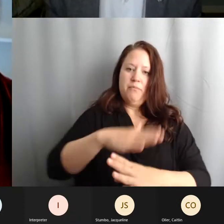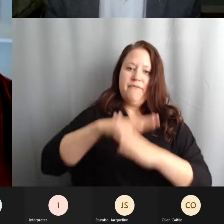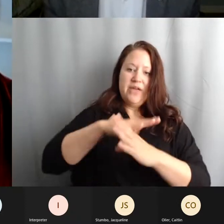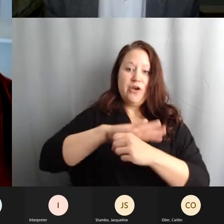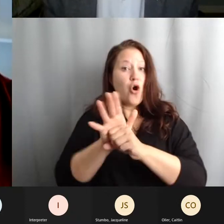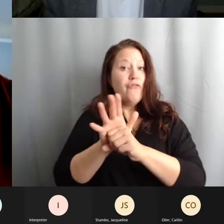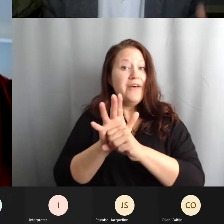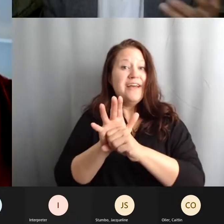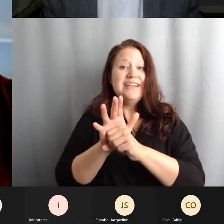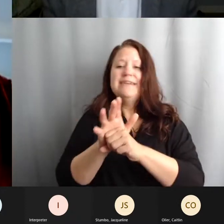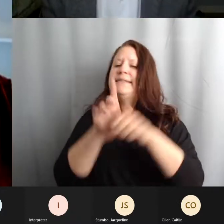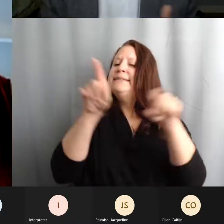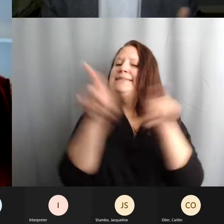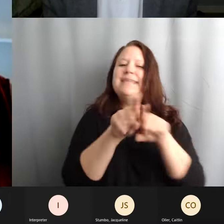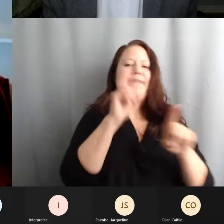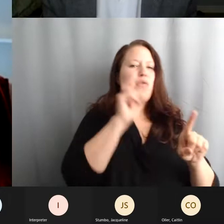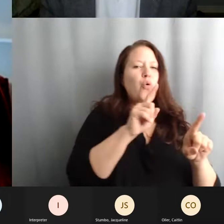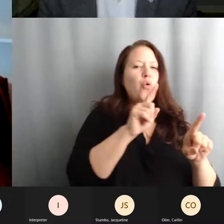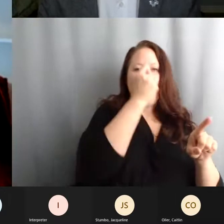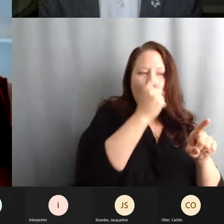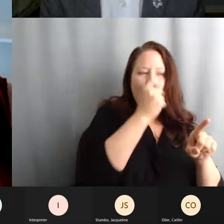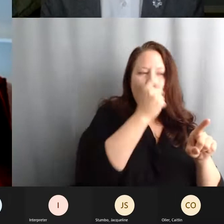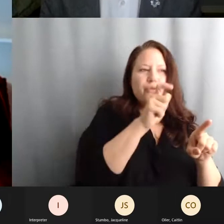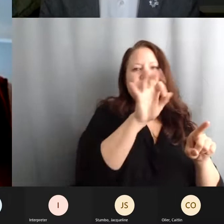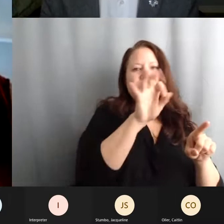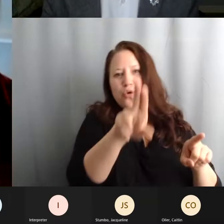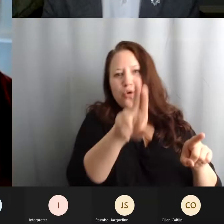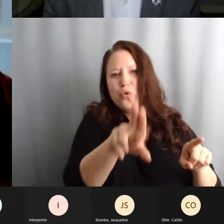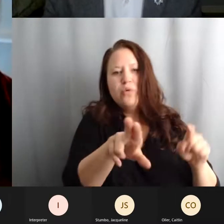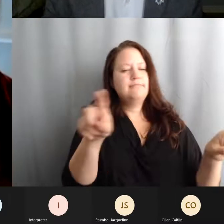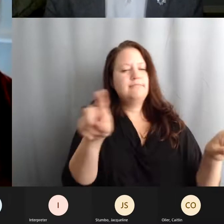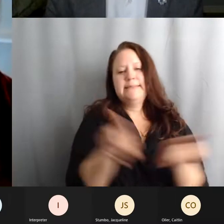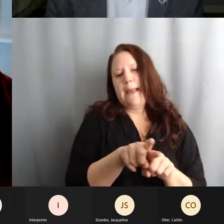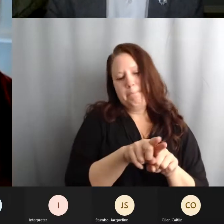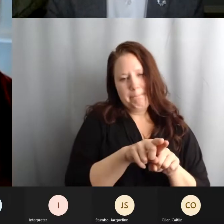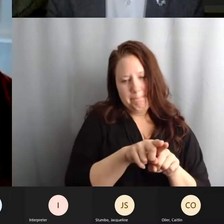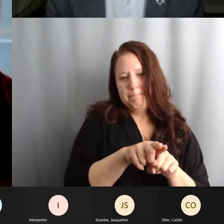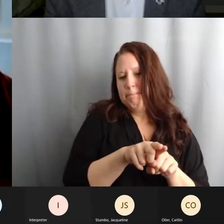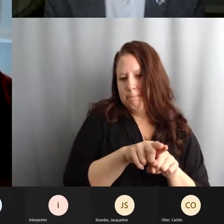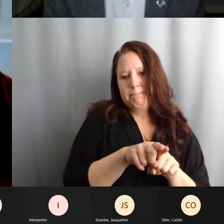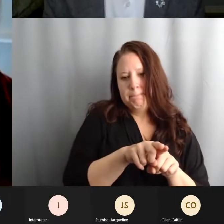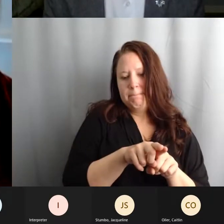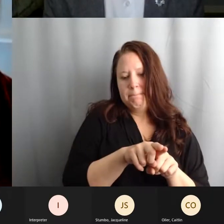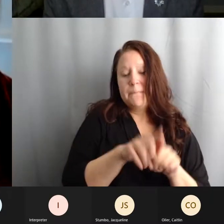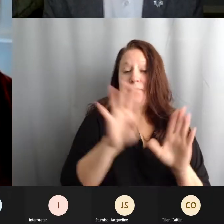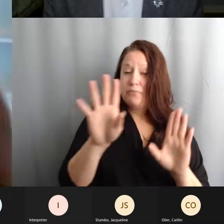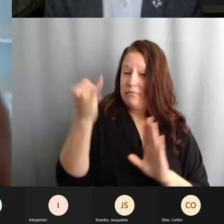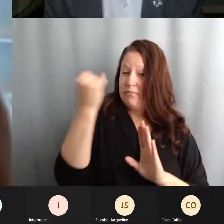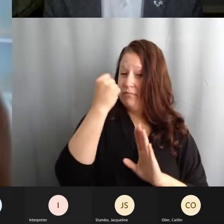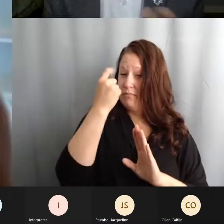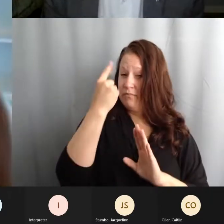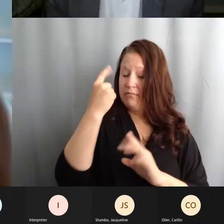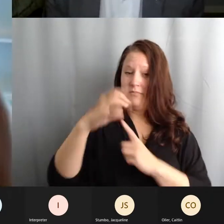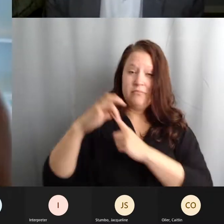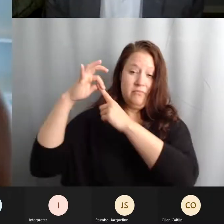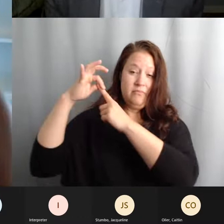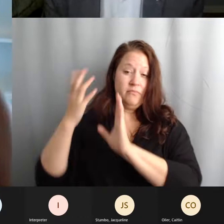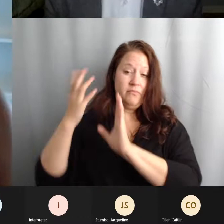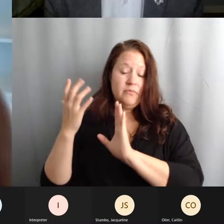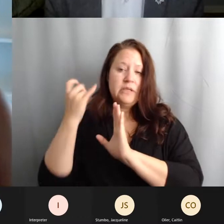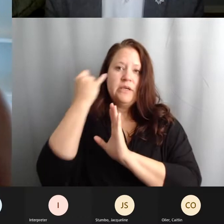just like it is for the common cold and all of the other pieces that we navigate. The only exception to that is